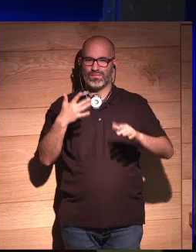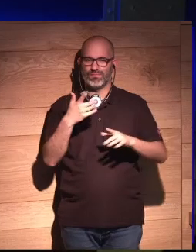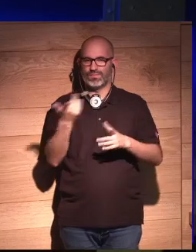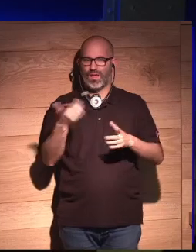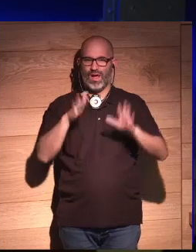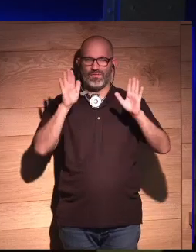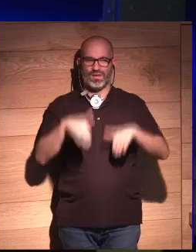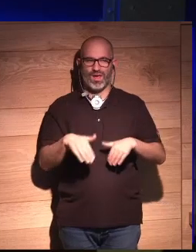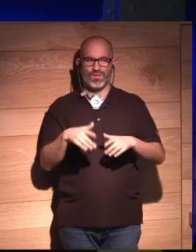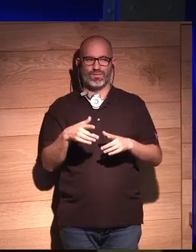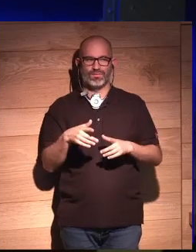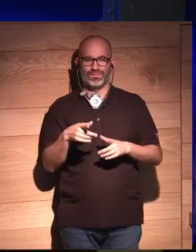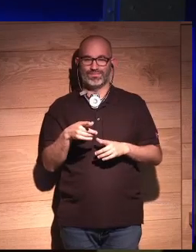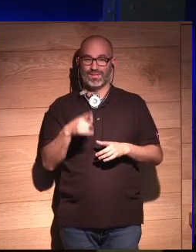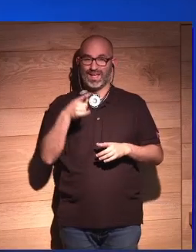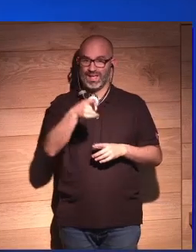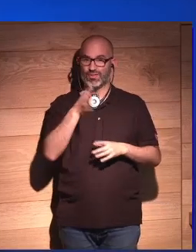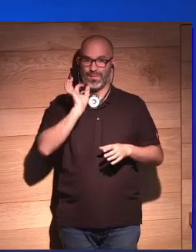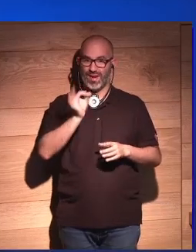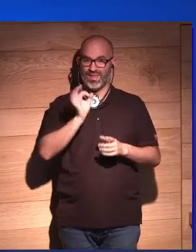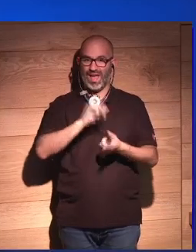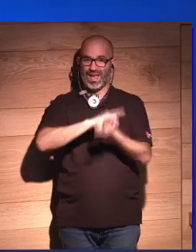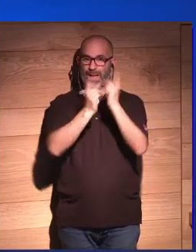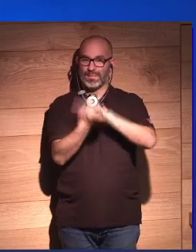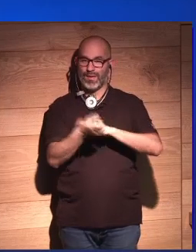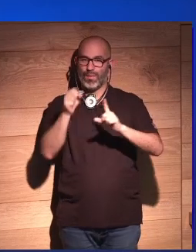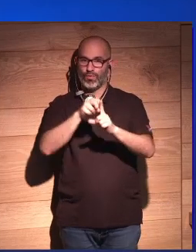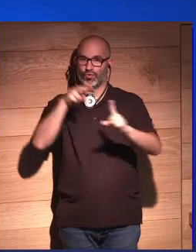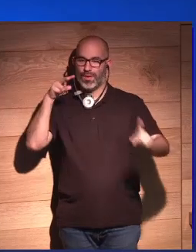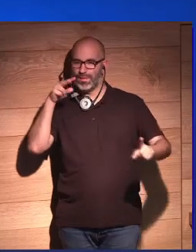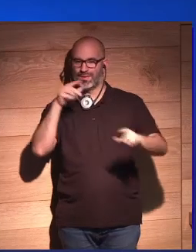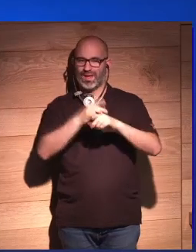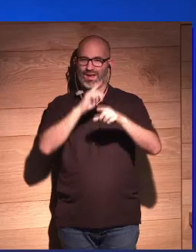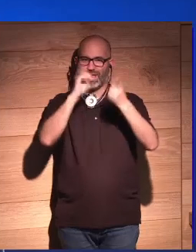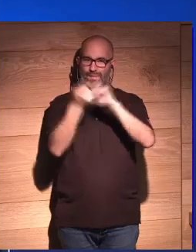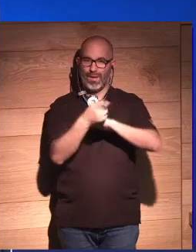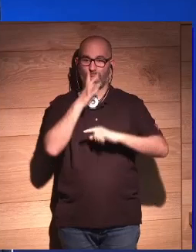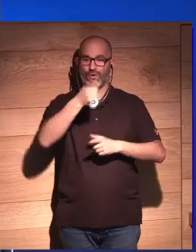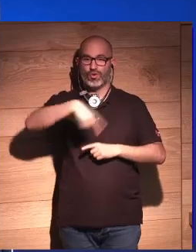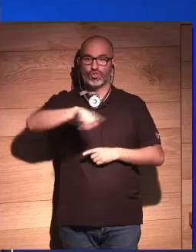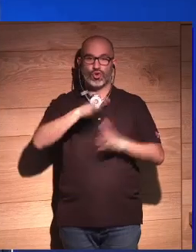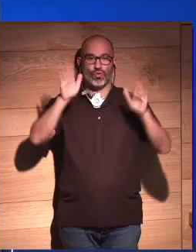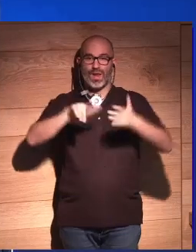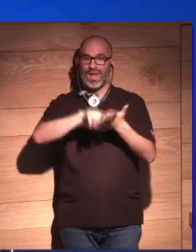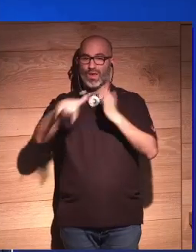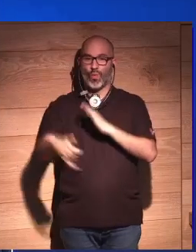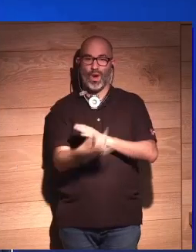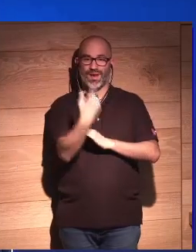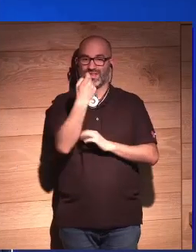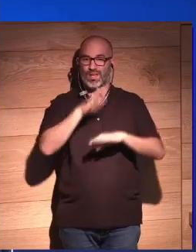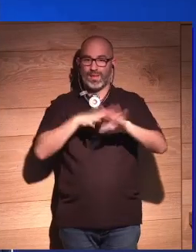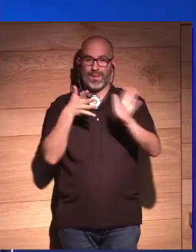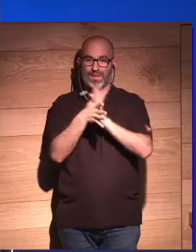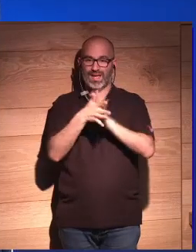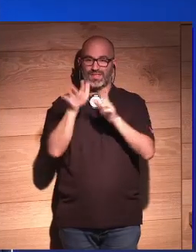how we do not have language to talk about this kind of thing. And